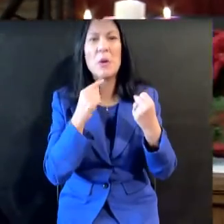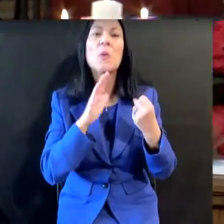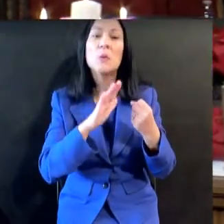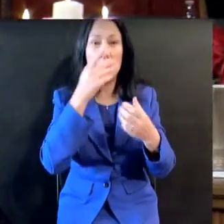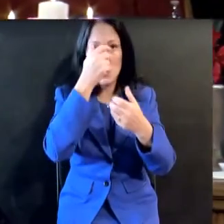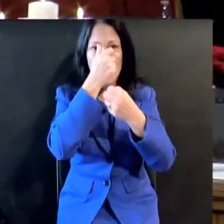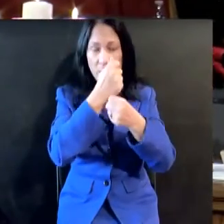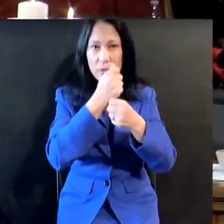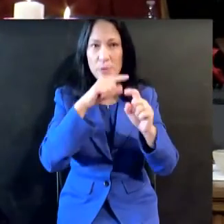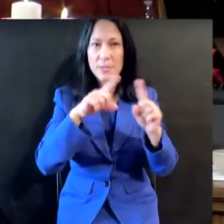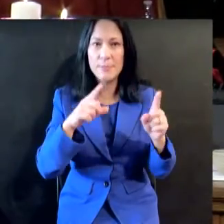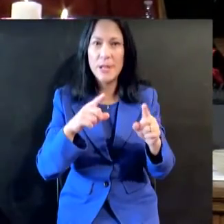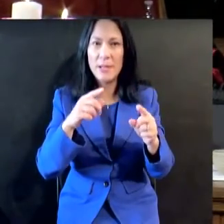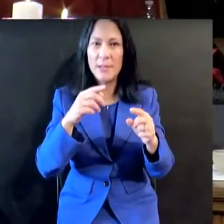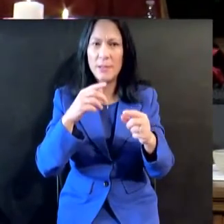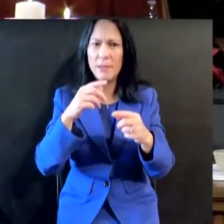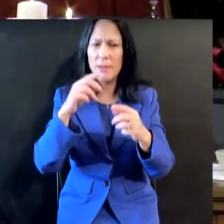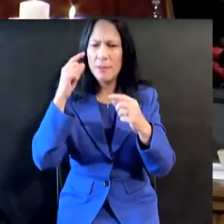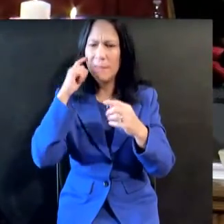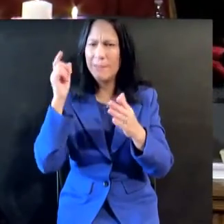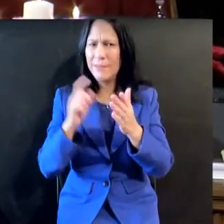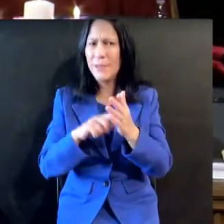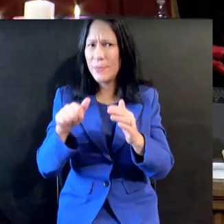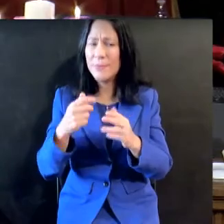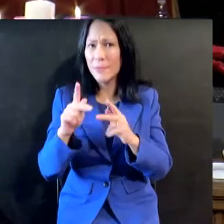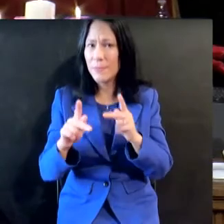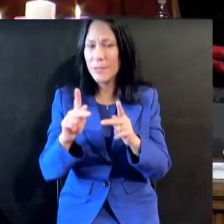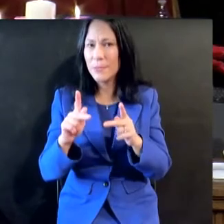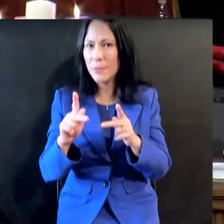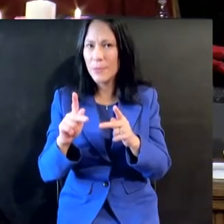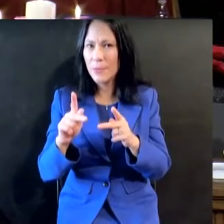interest, in others.